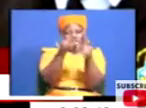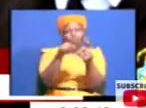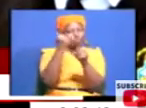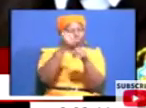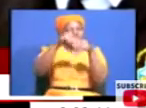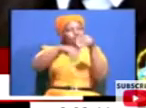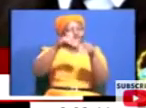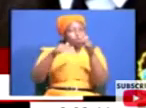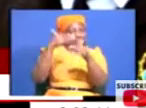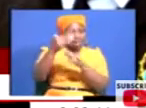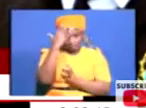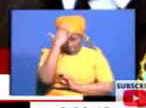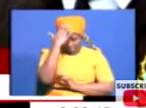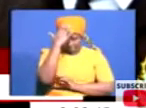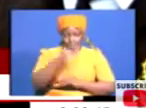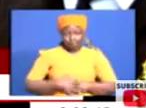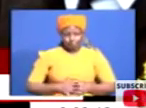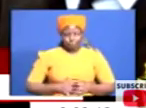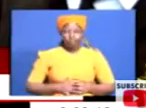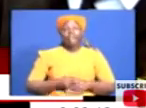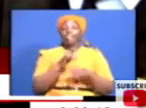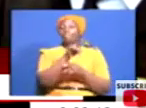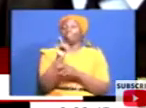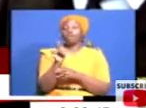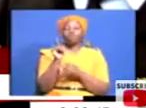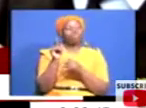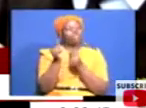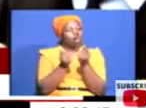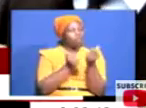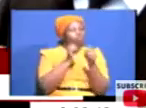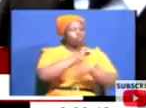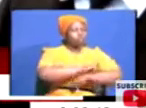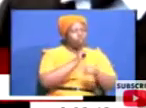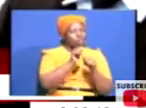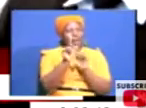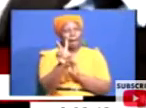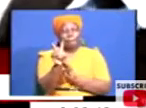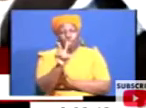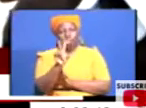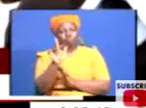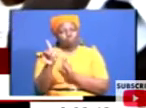those mixed schools, I'm told that there are a few schools which are both boarding and day.